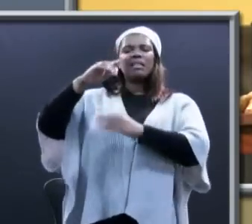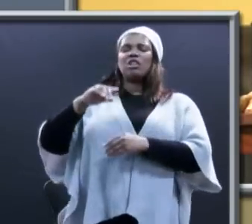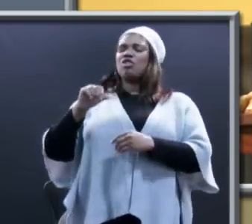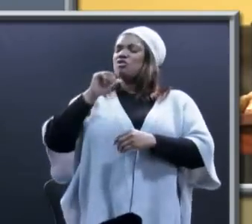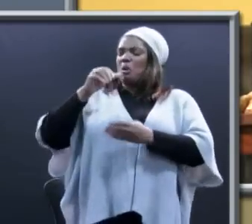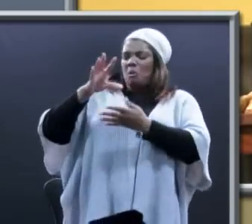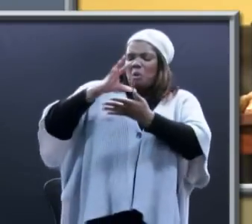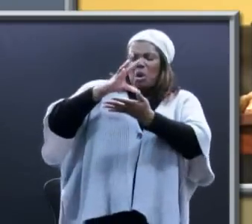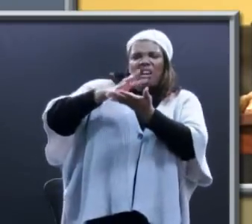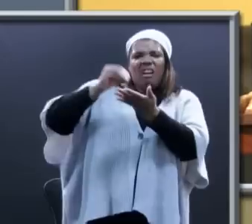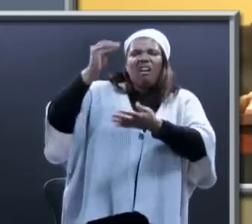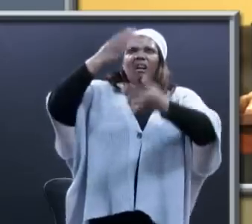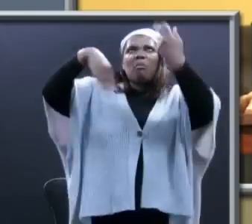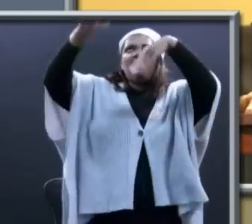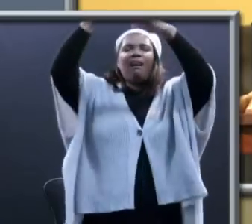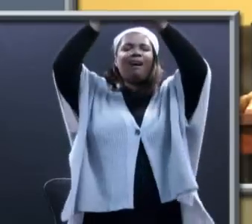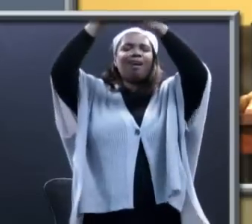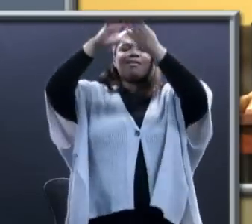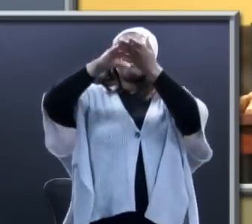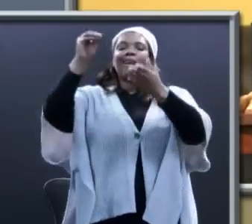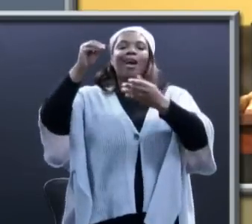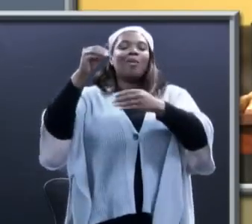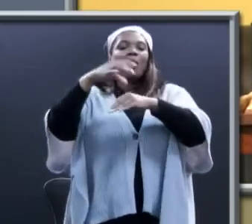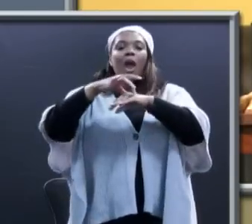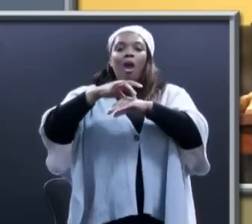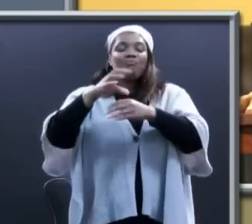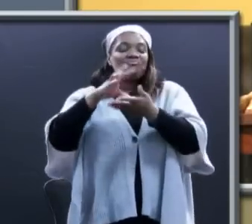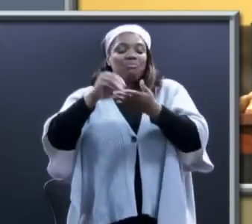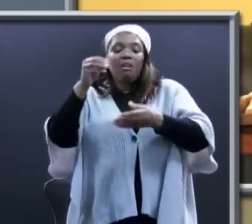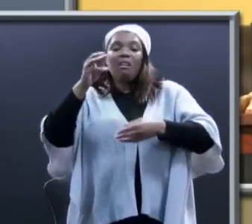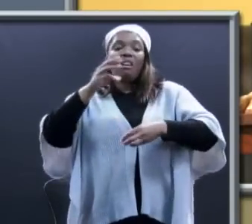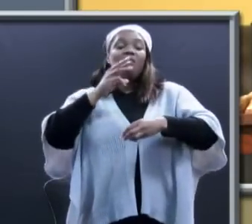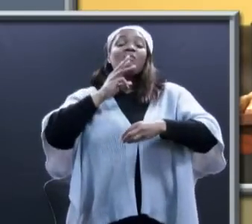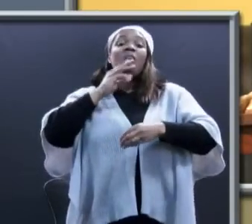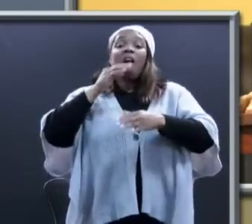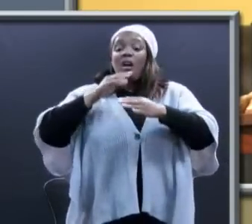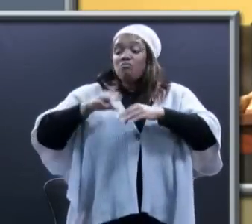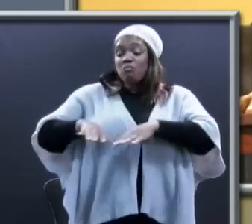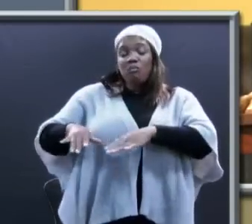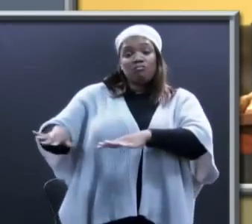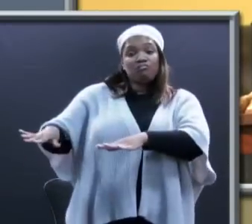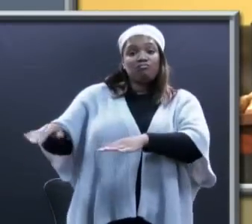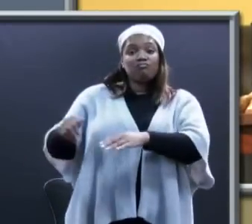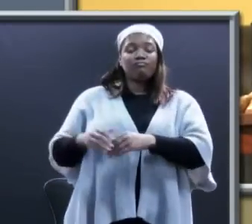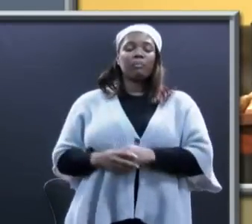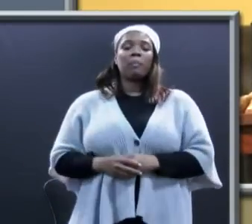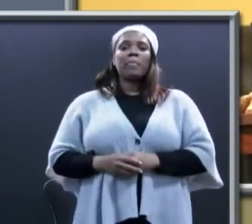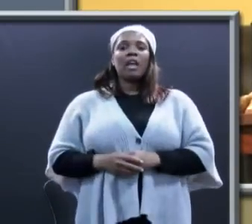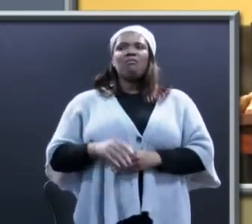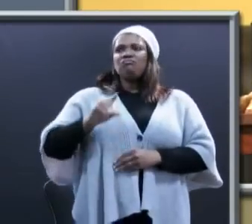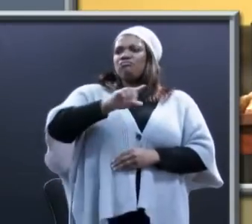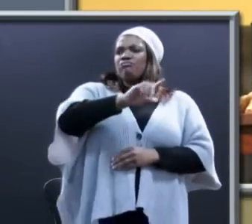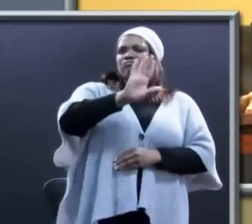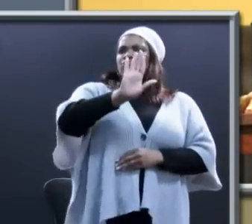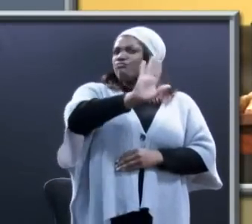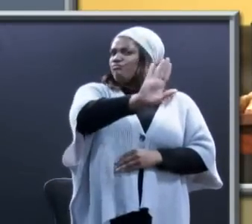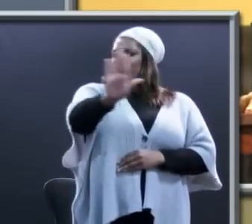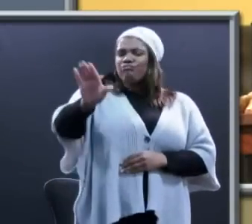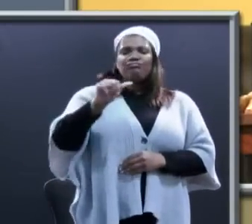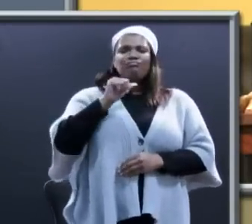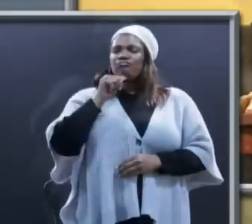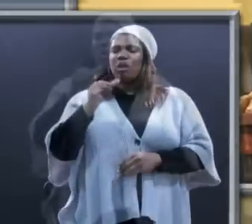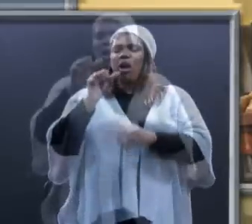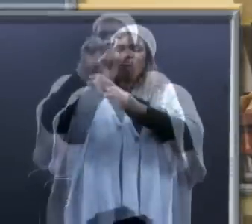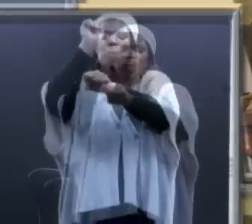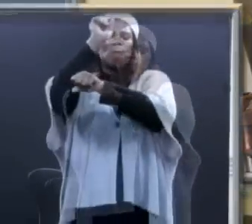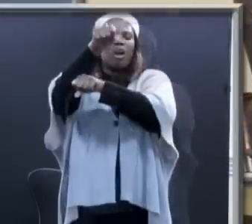anything that is in heaven above, or that is in the earth beneath, or that is in the water under the earth. Thou shalt not bow down thyself to